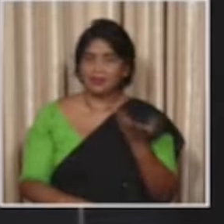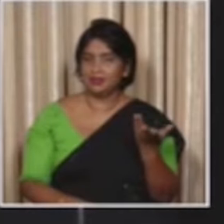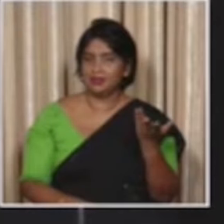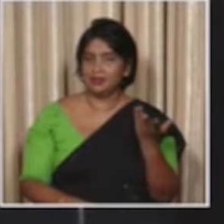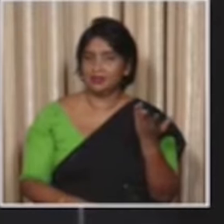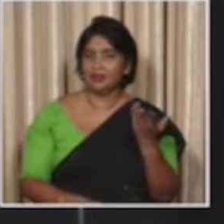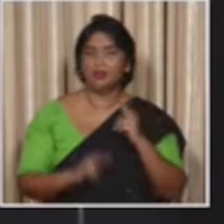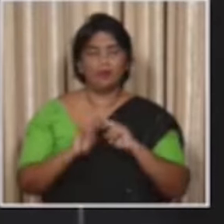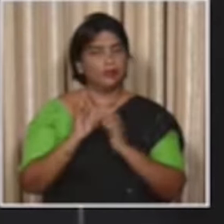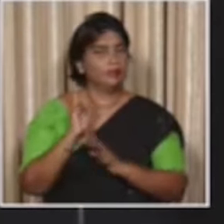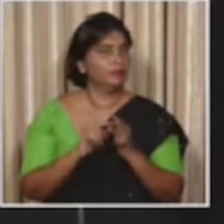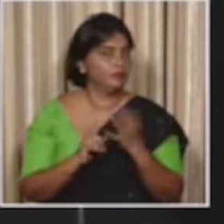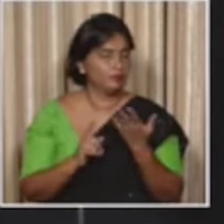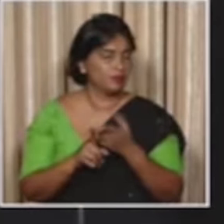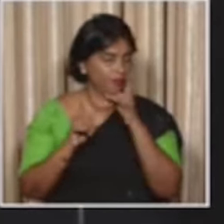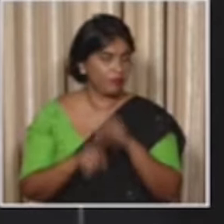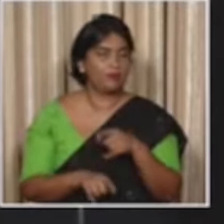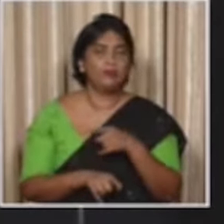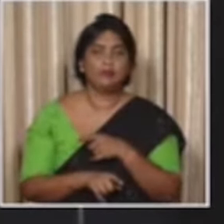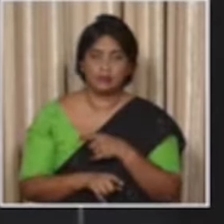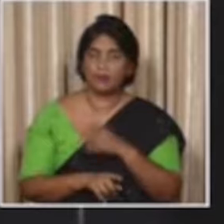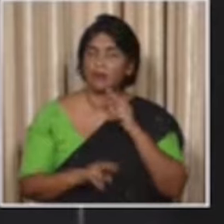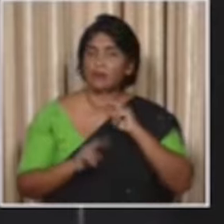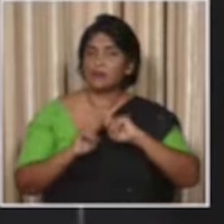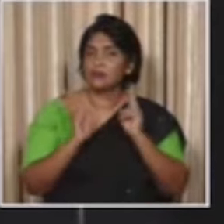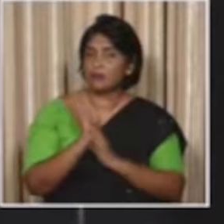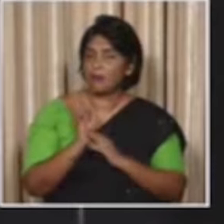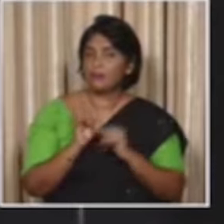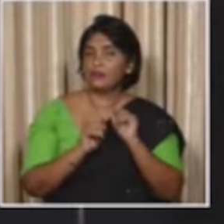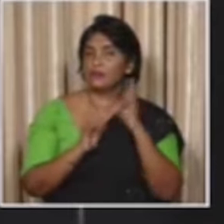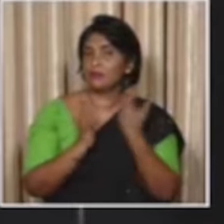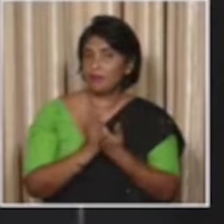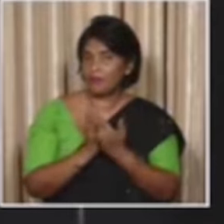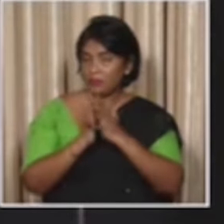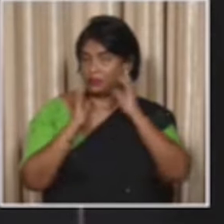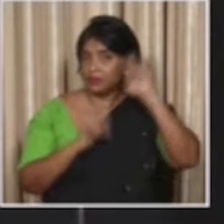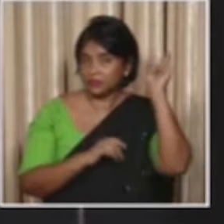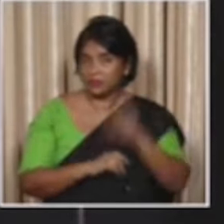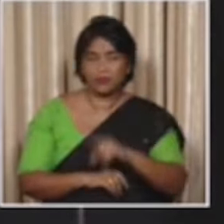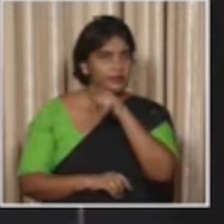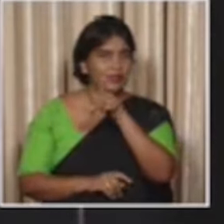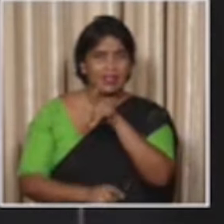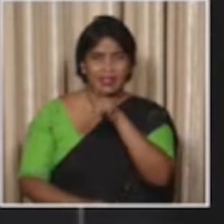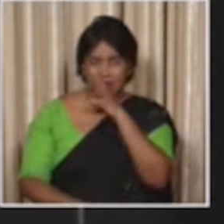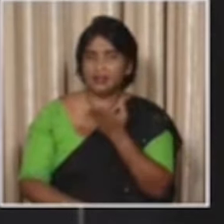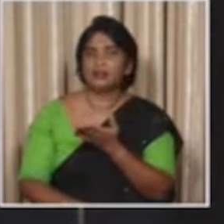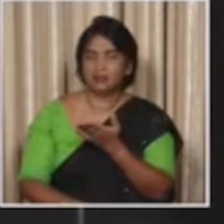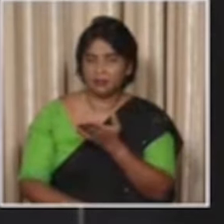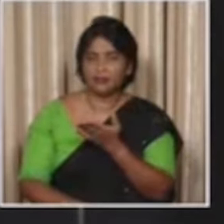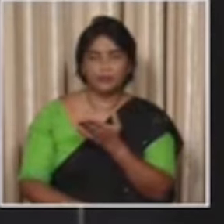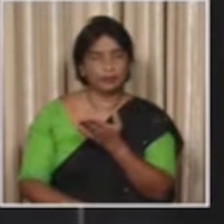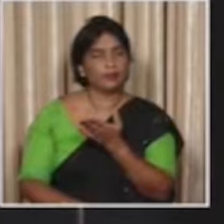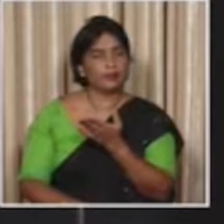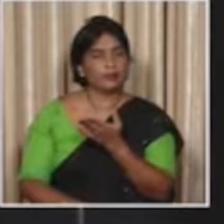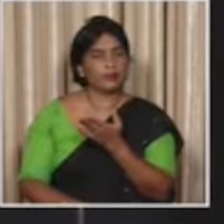is one of the biggest achievements in foreign policy. What a shame, right? You all are waiting with monies collected by